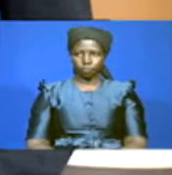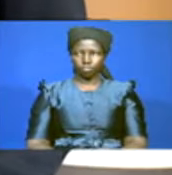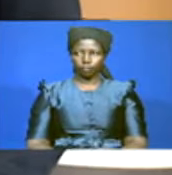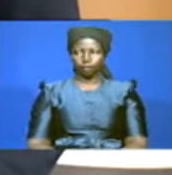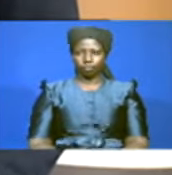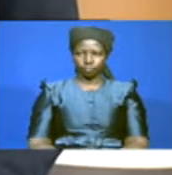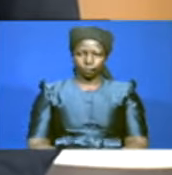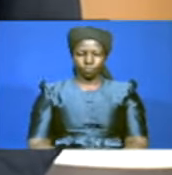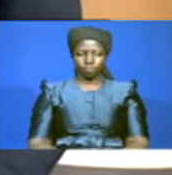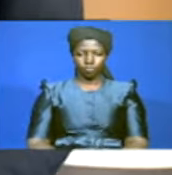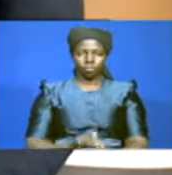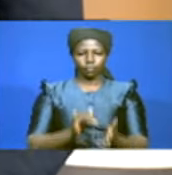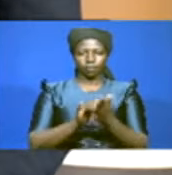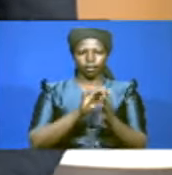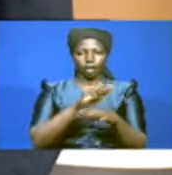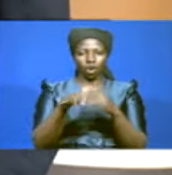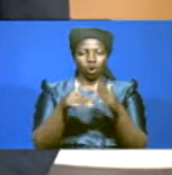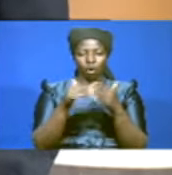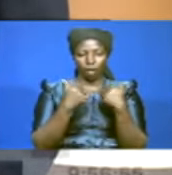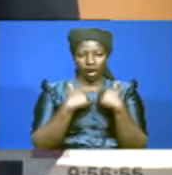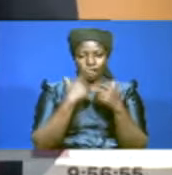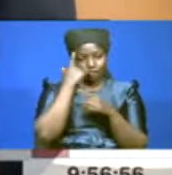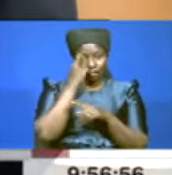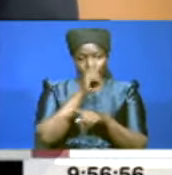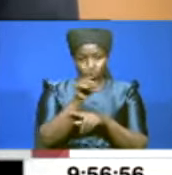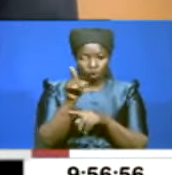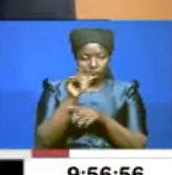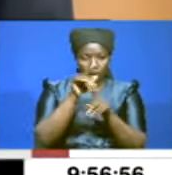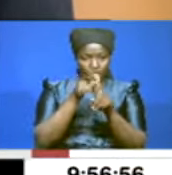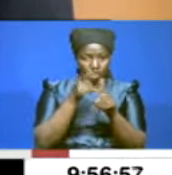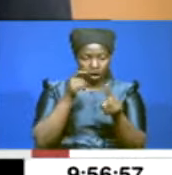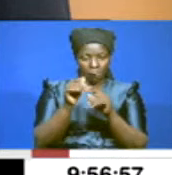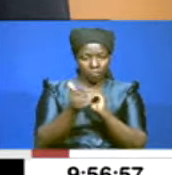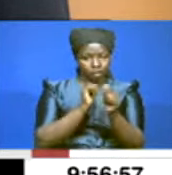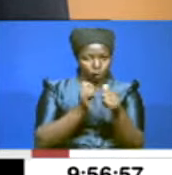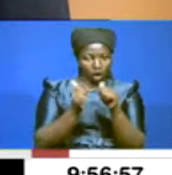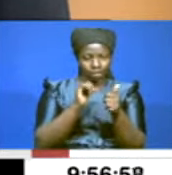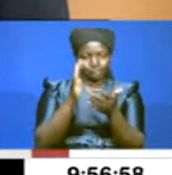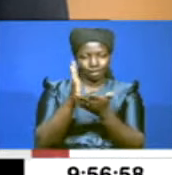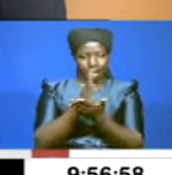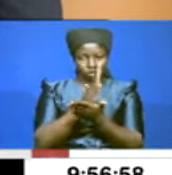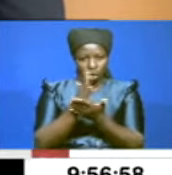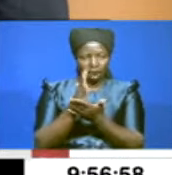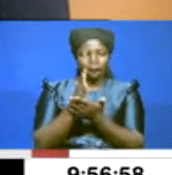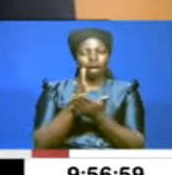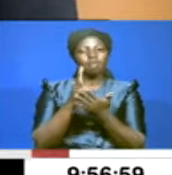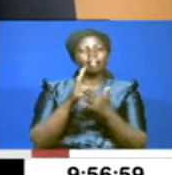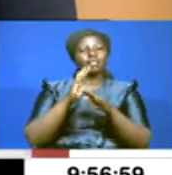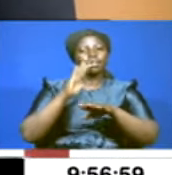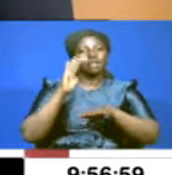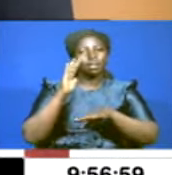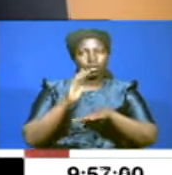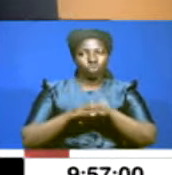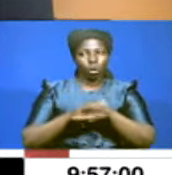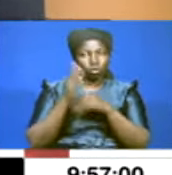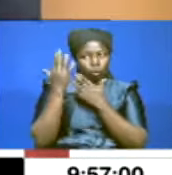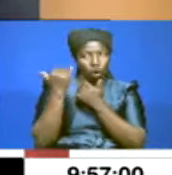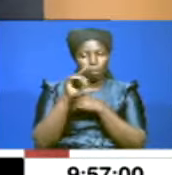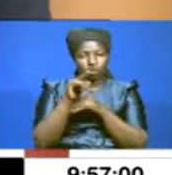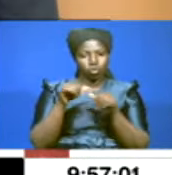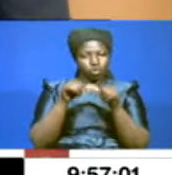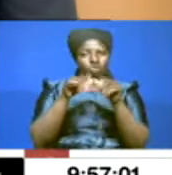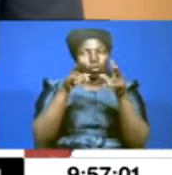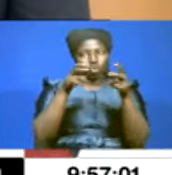Well, and that's all we had for you from the sports section, and it's been a good night. Hope that you know you keep with KBC.